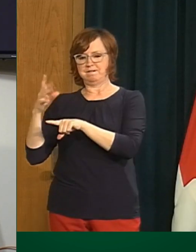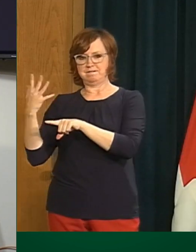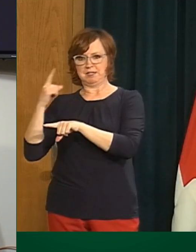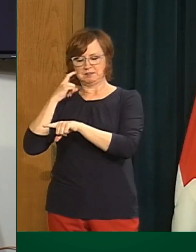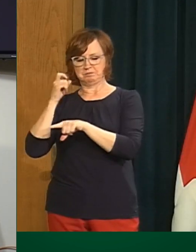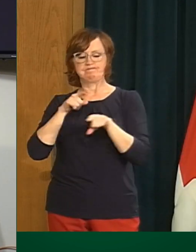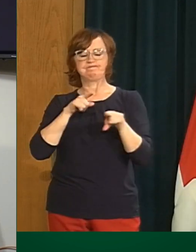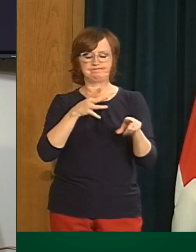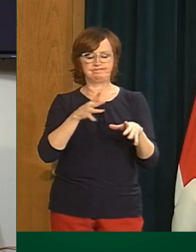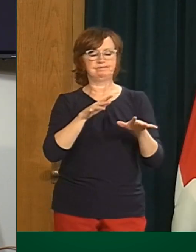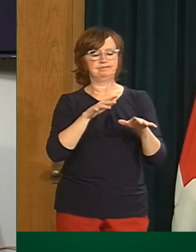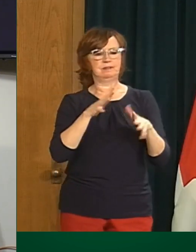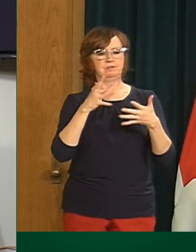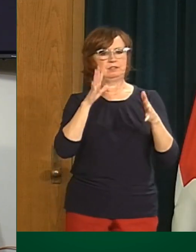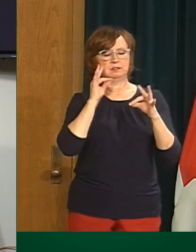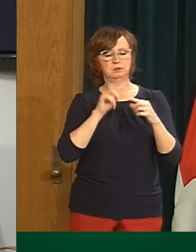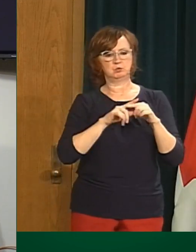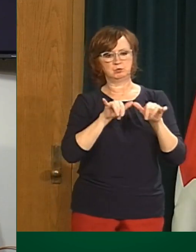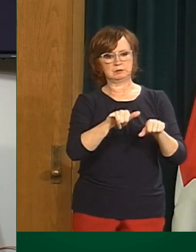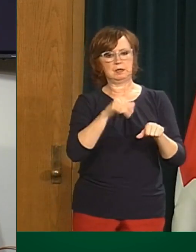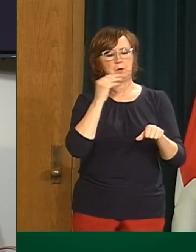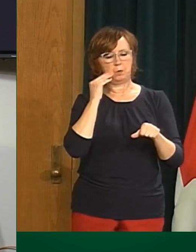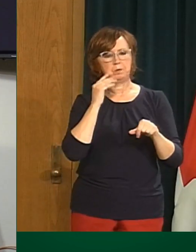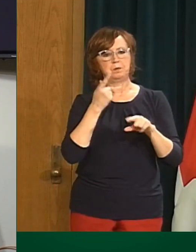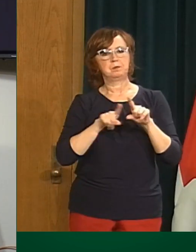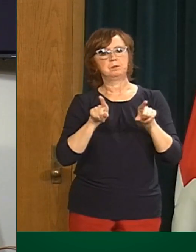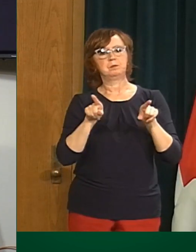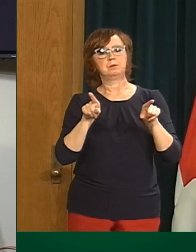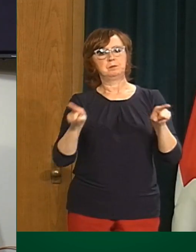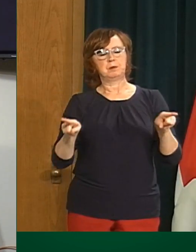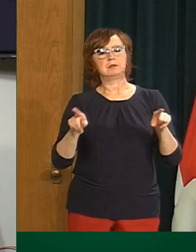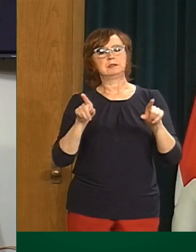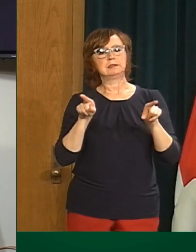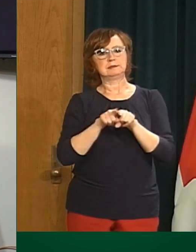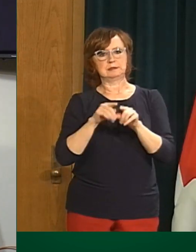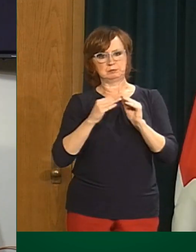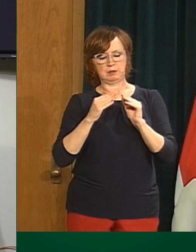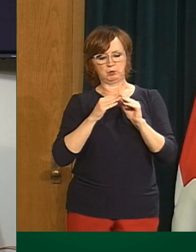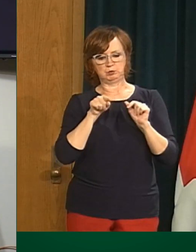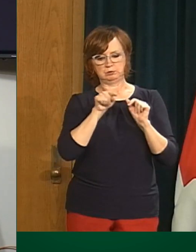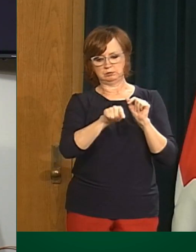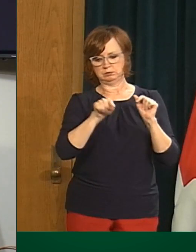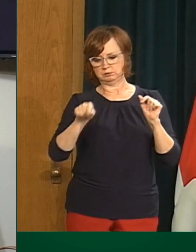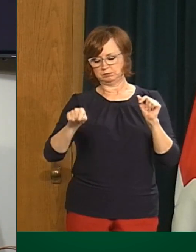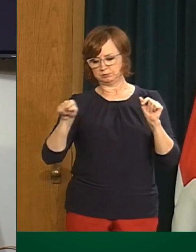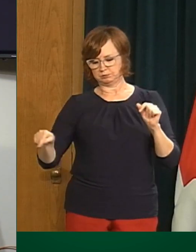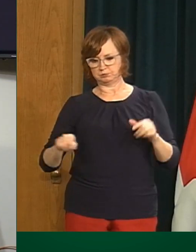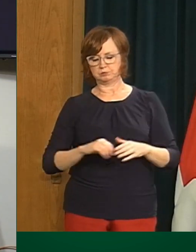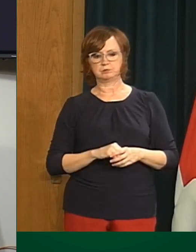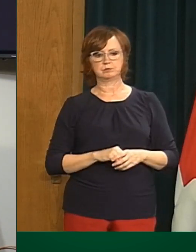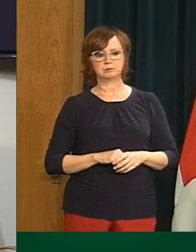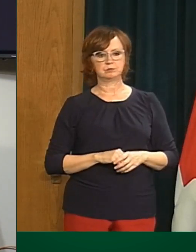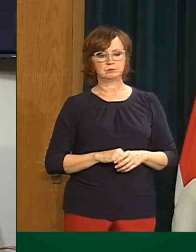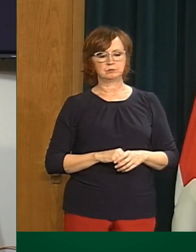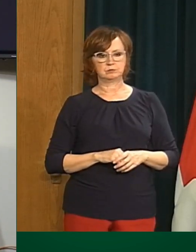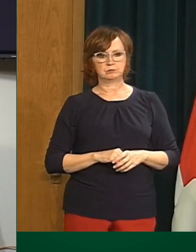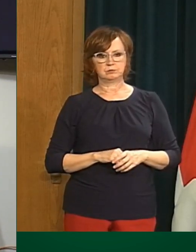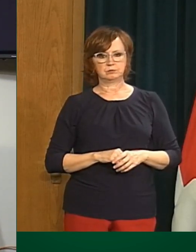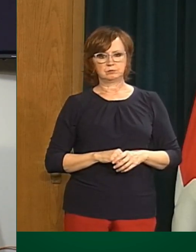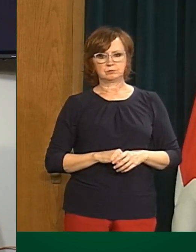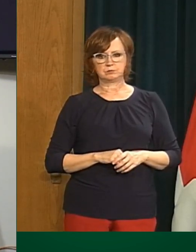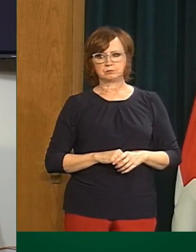plan for mass testing in the community. So there is a plan for fully